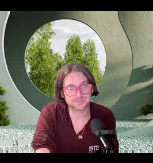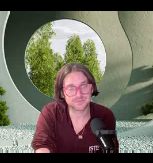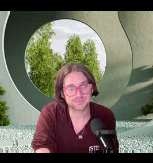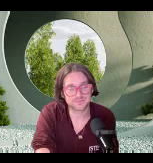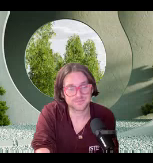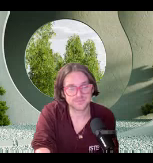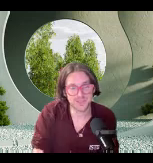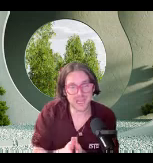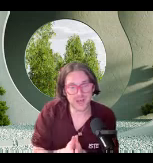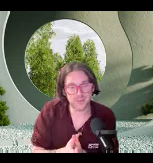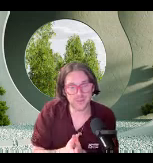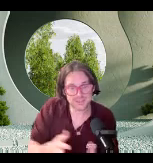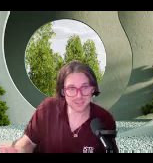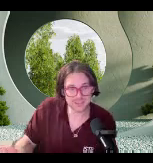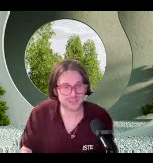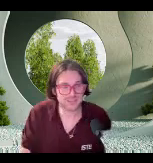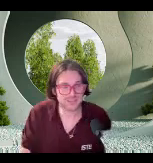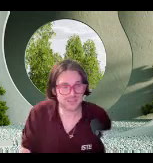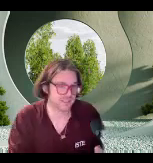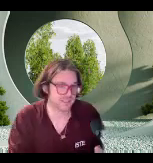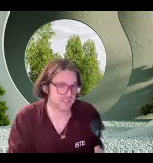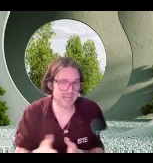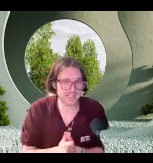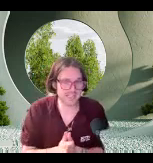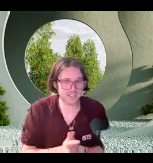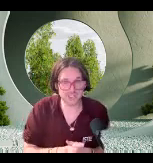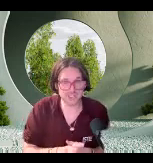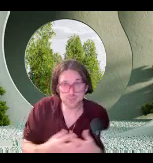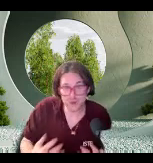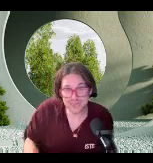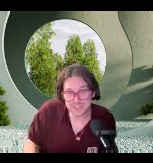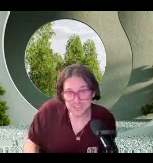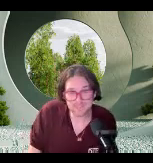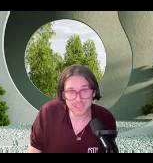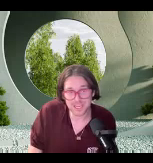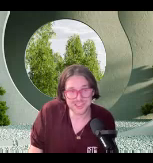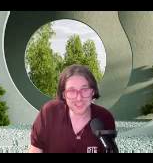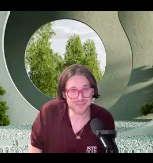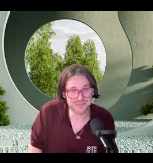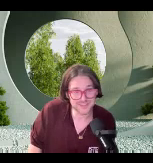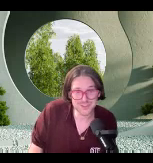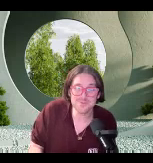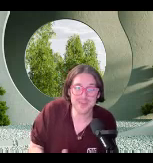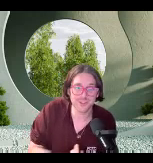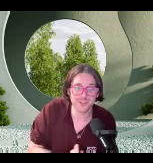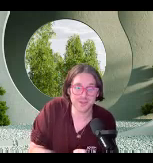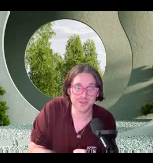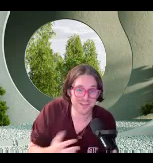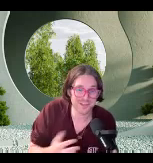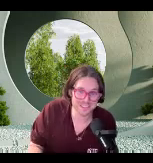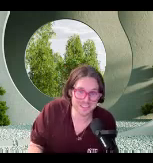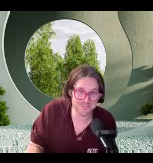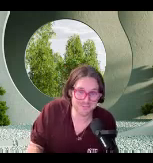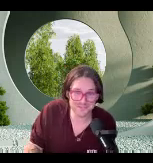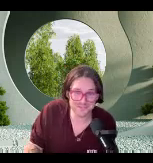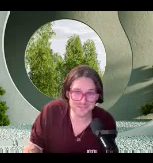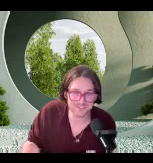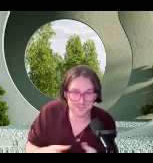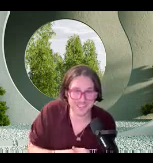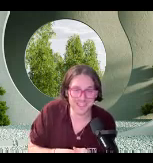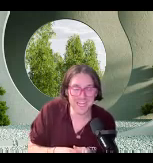continue. Now, this series is designed to teach you practical application methods to make learning more accessible